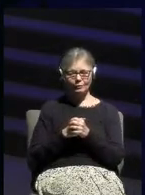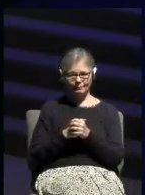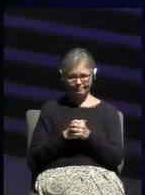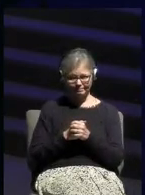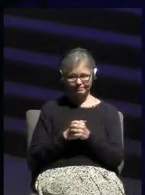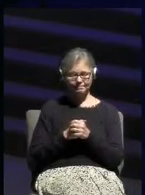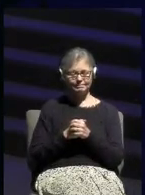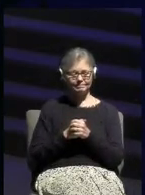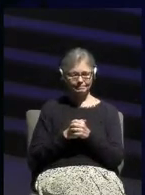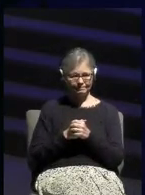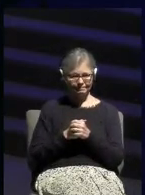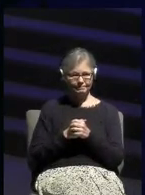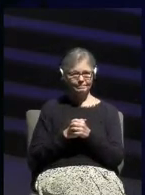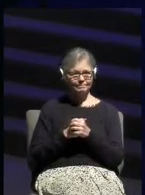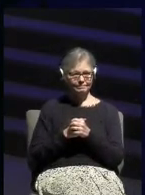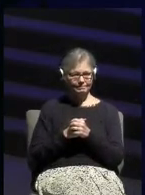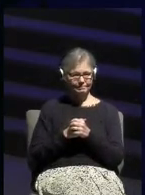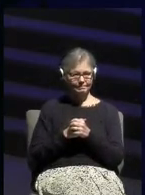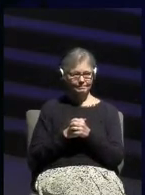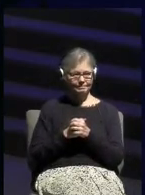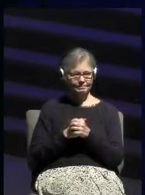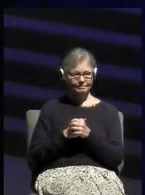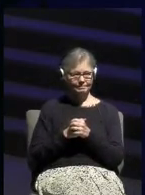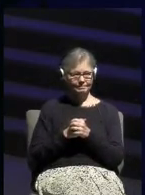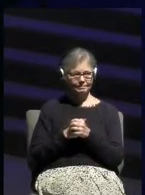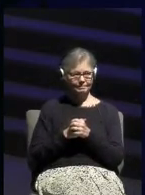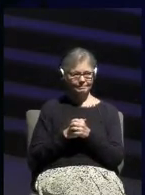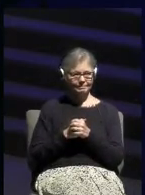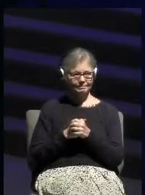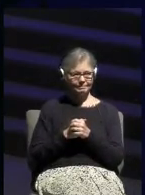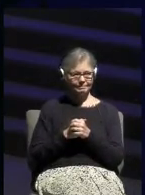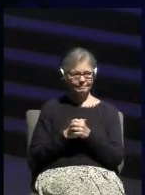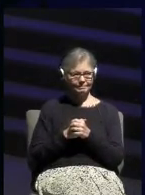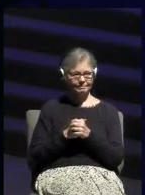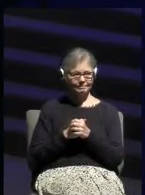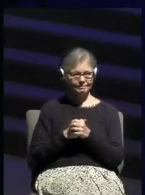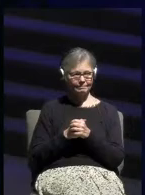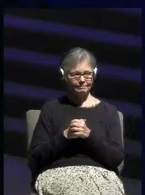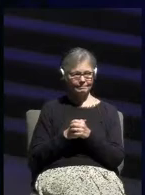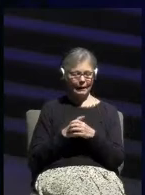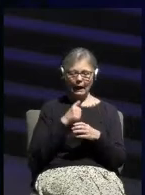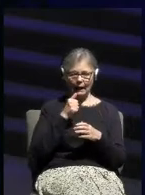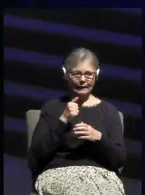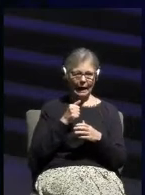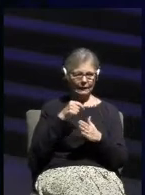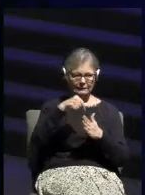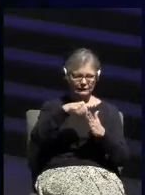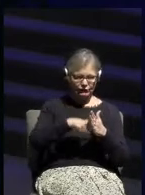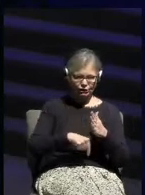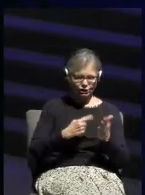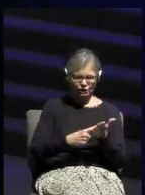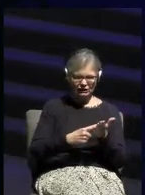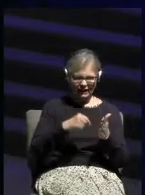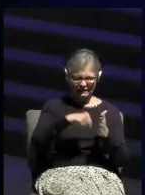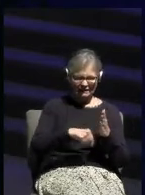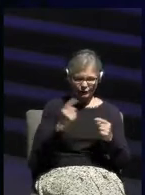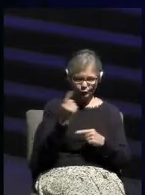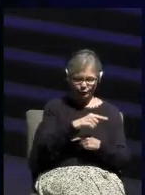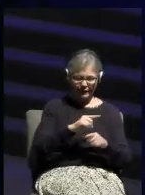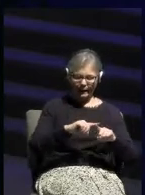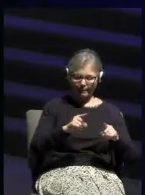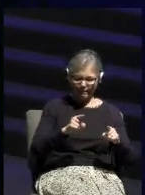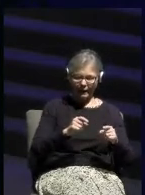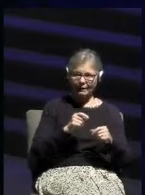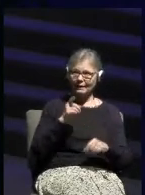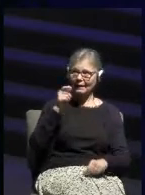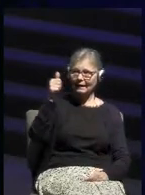to us. And without going into a long theological dissertation here, but He